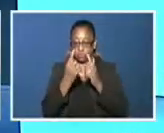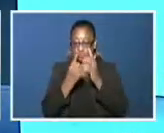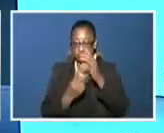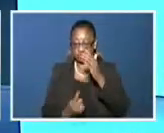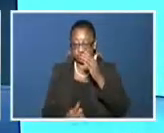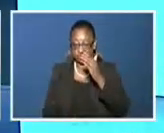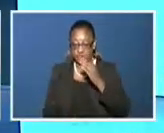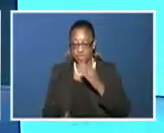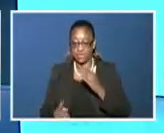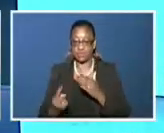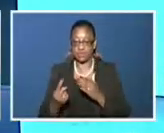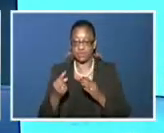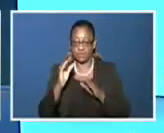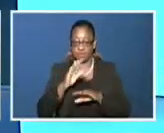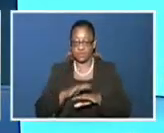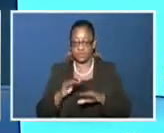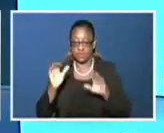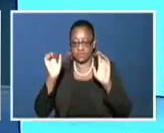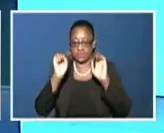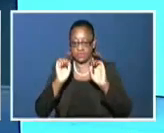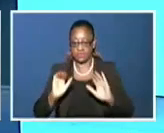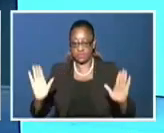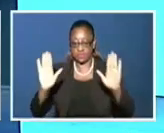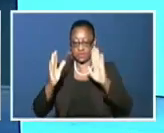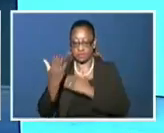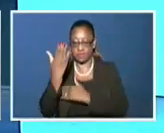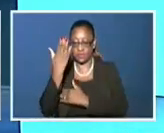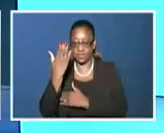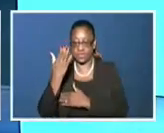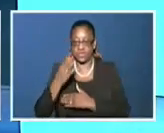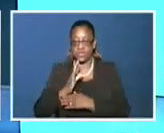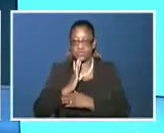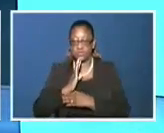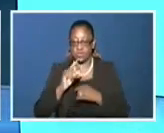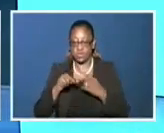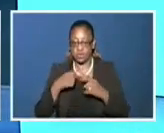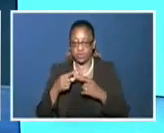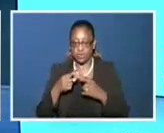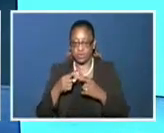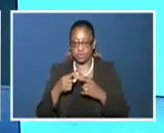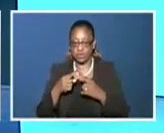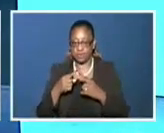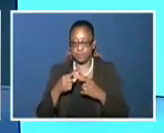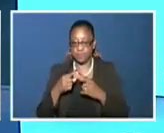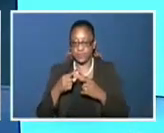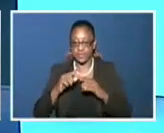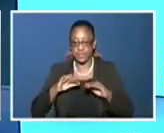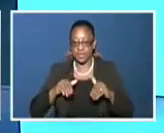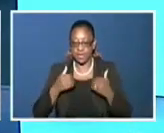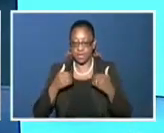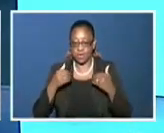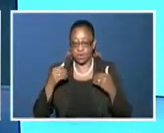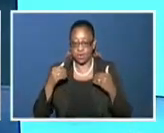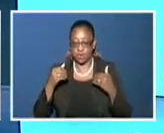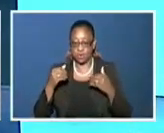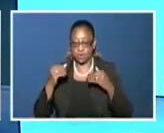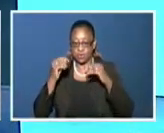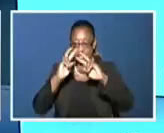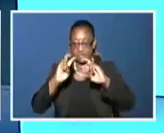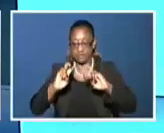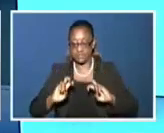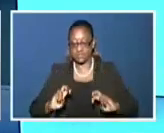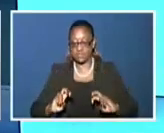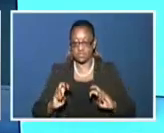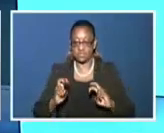New Providence early Sunday. The ordeal is believed to be a smuggling operation gone awry. Authorities are tonight investigating